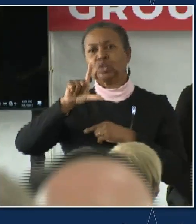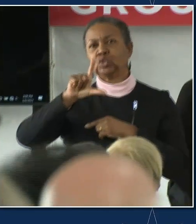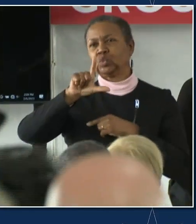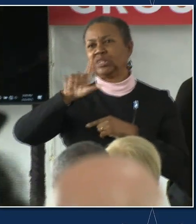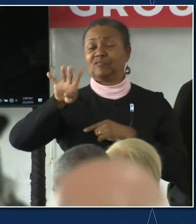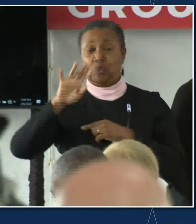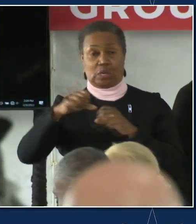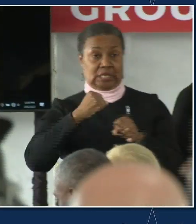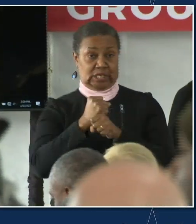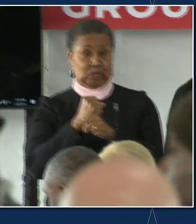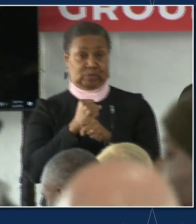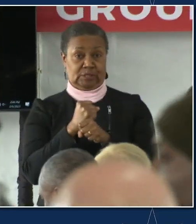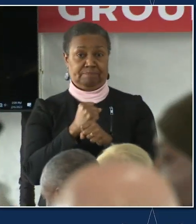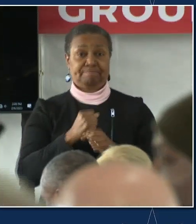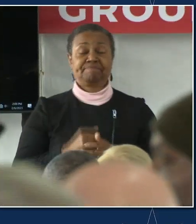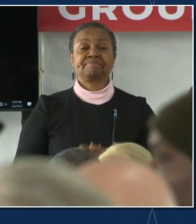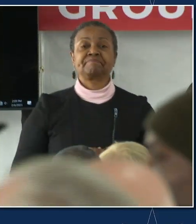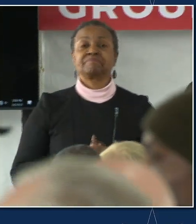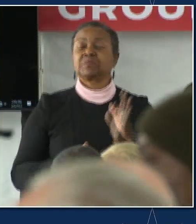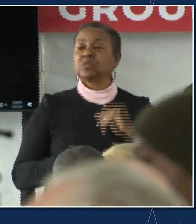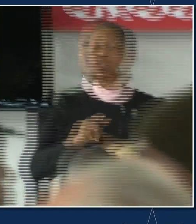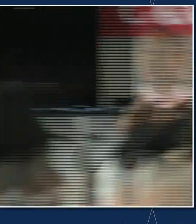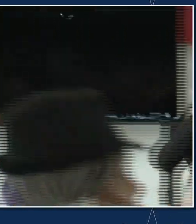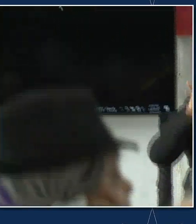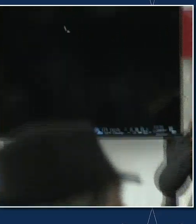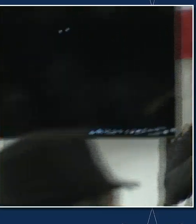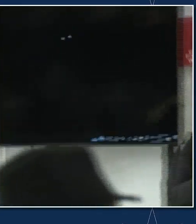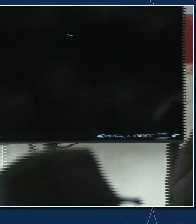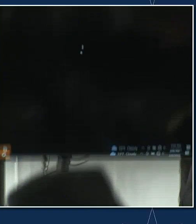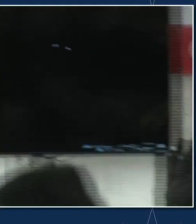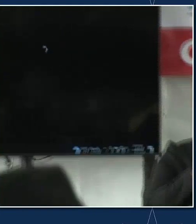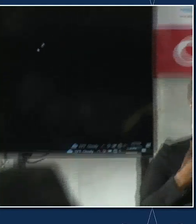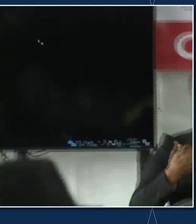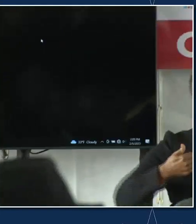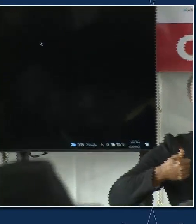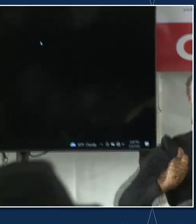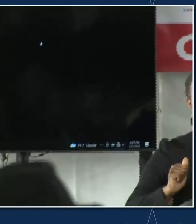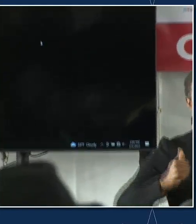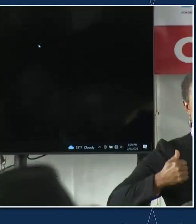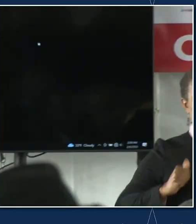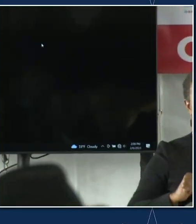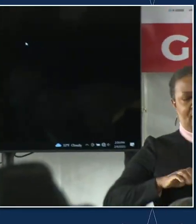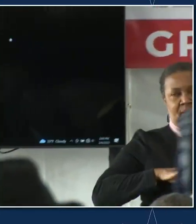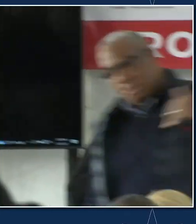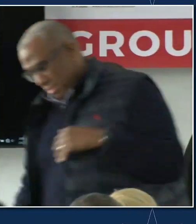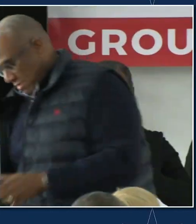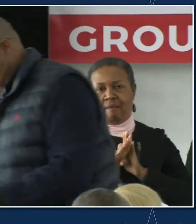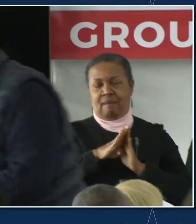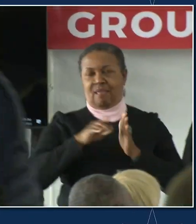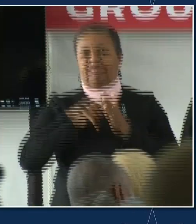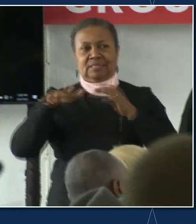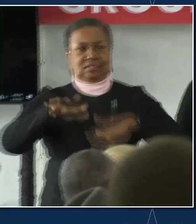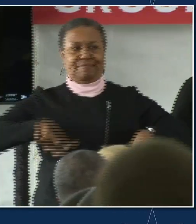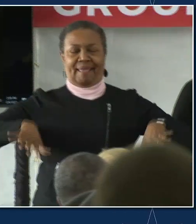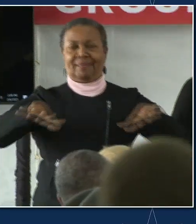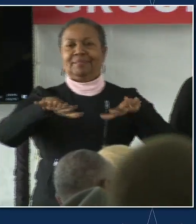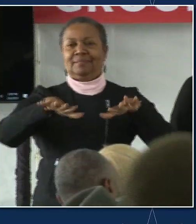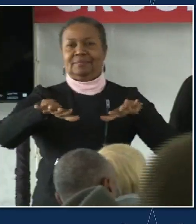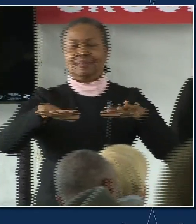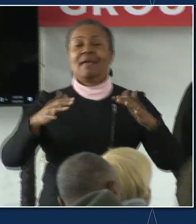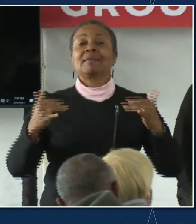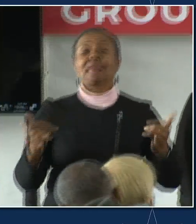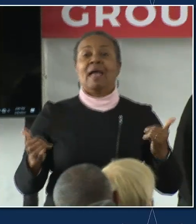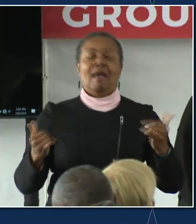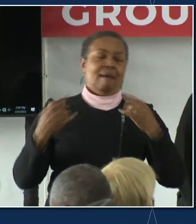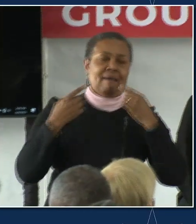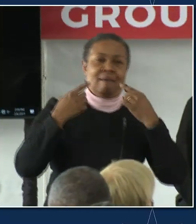24 years. For 24 years, we have been trying to develop this space, and now